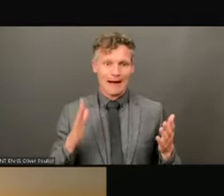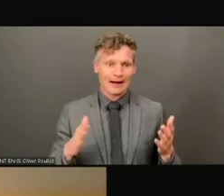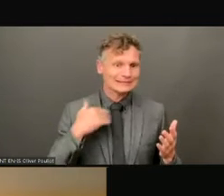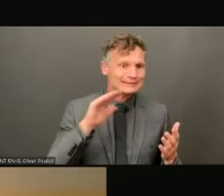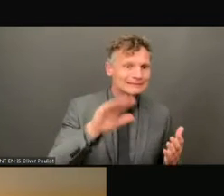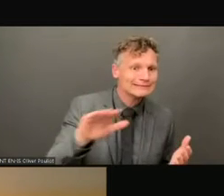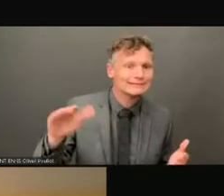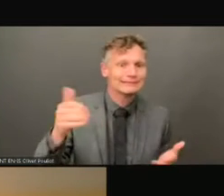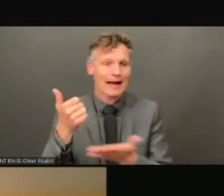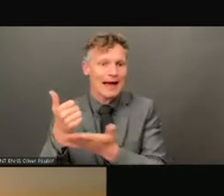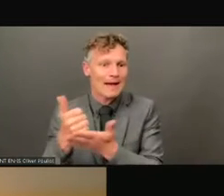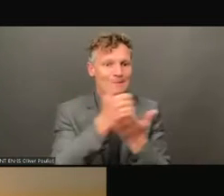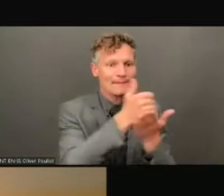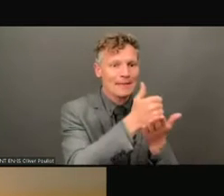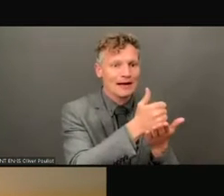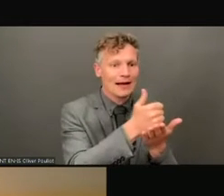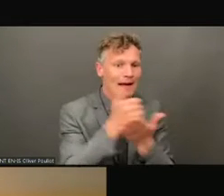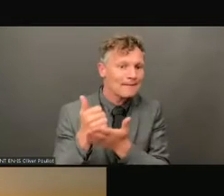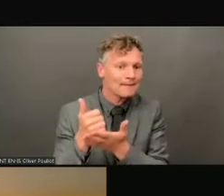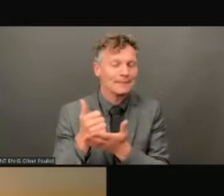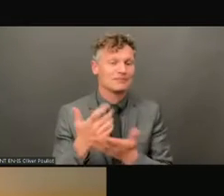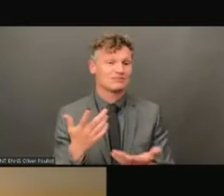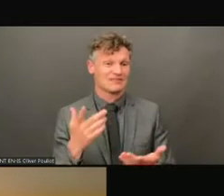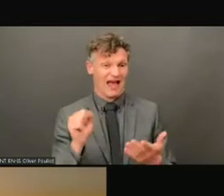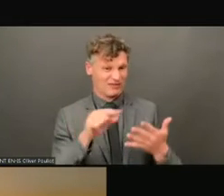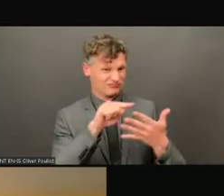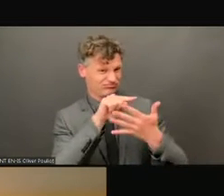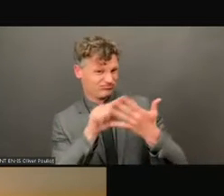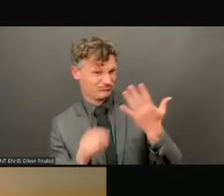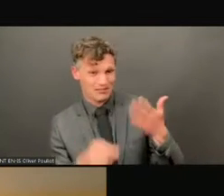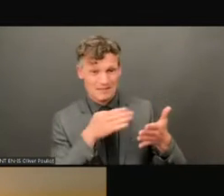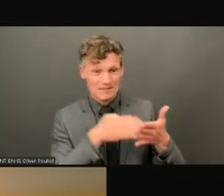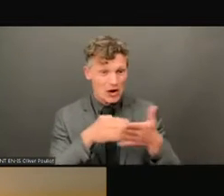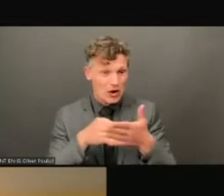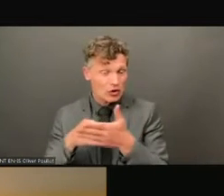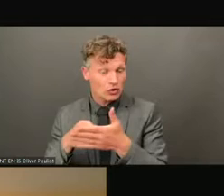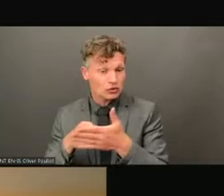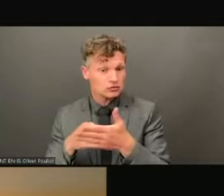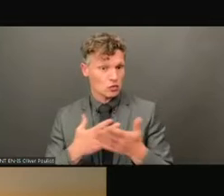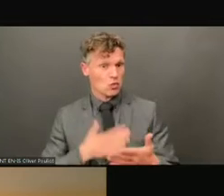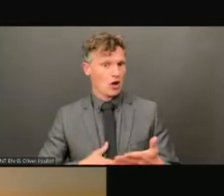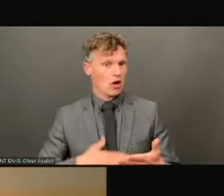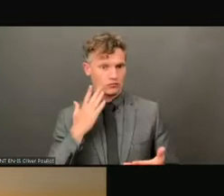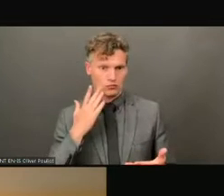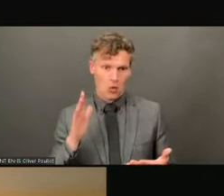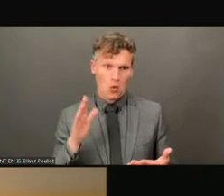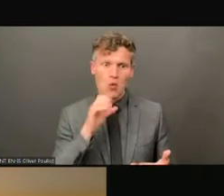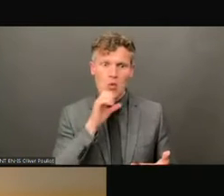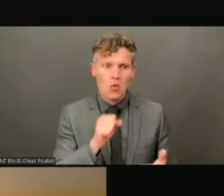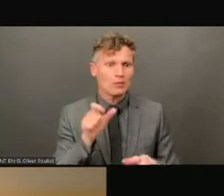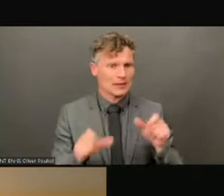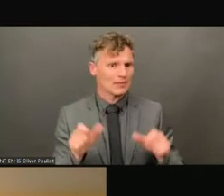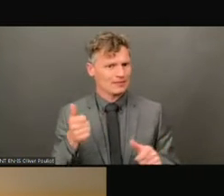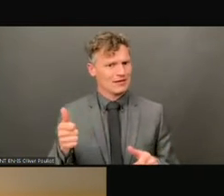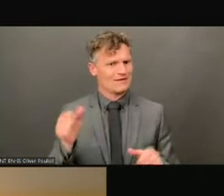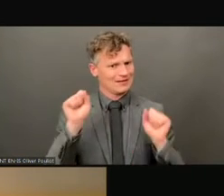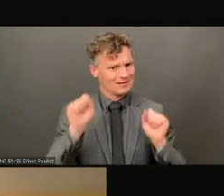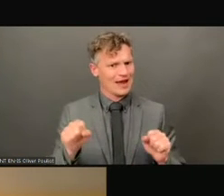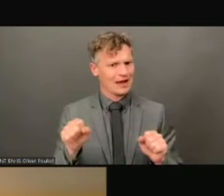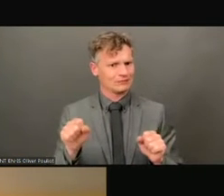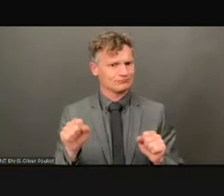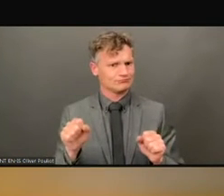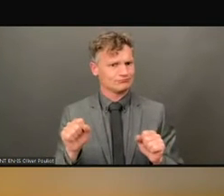be overcome to ensure that older persons can enforce their rights. Thank you.